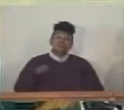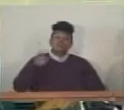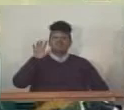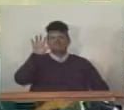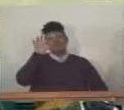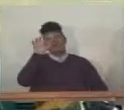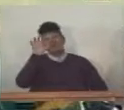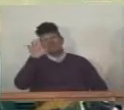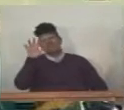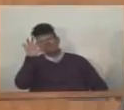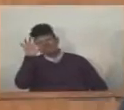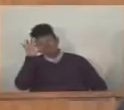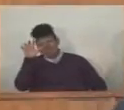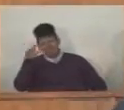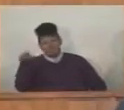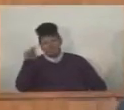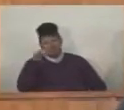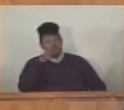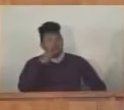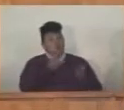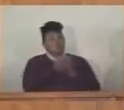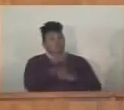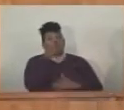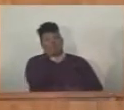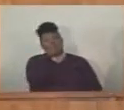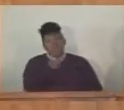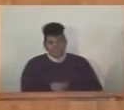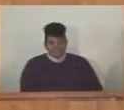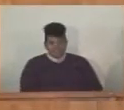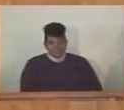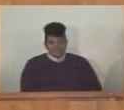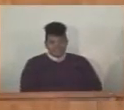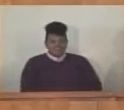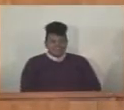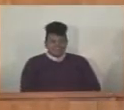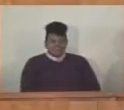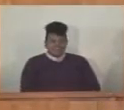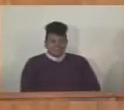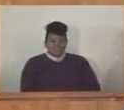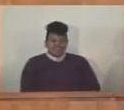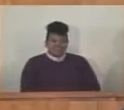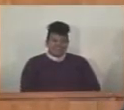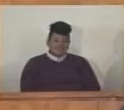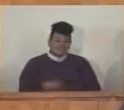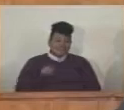nearly 500 would have been committed by the gun. Am I to believe it's only